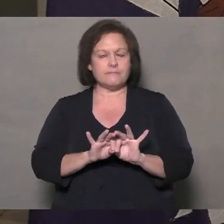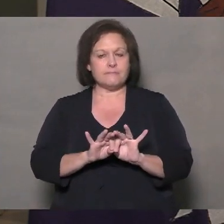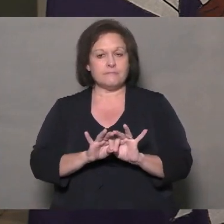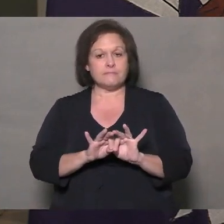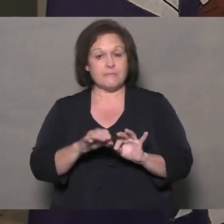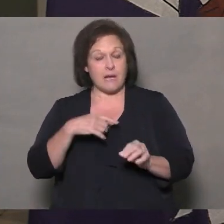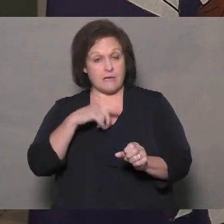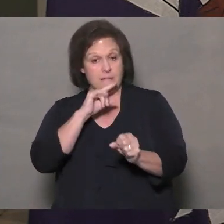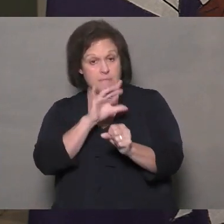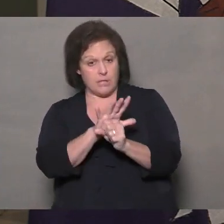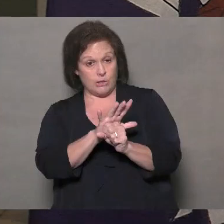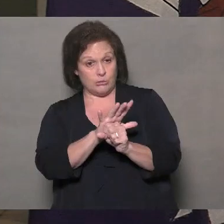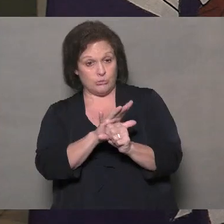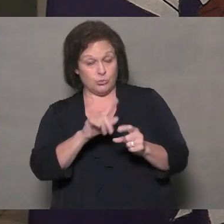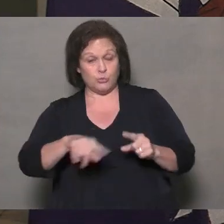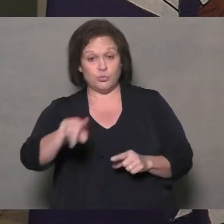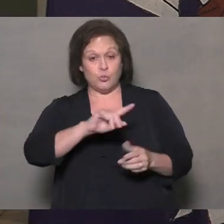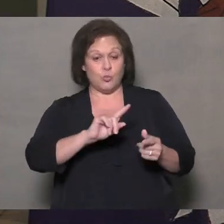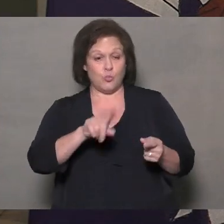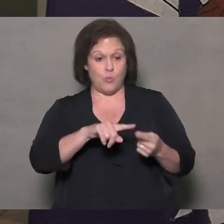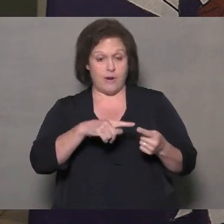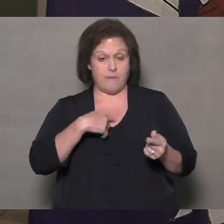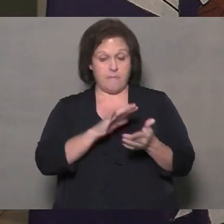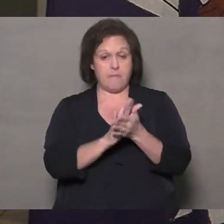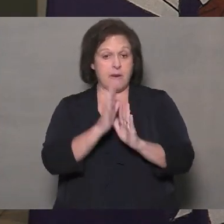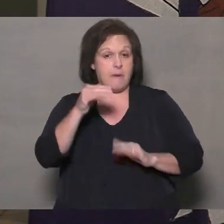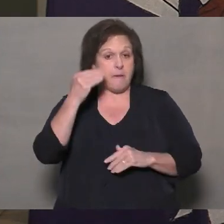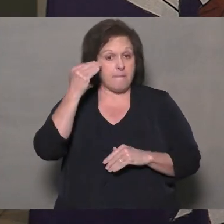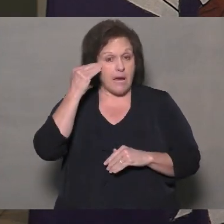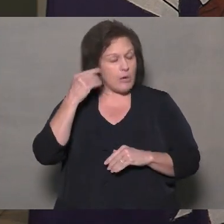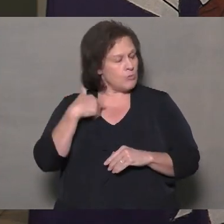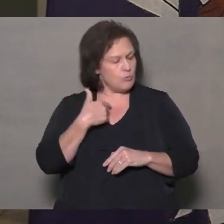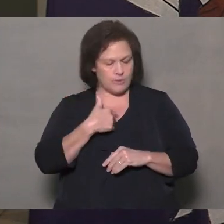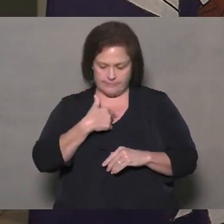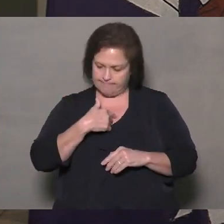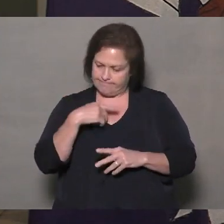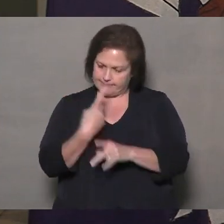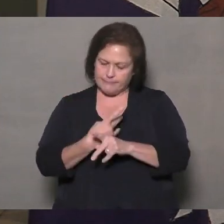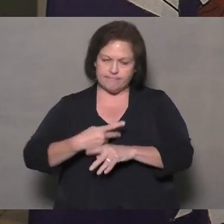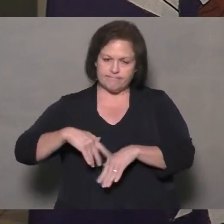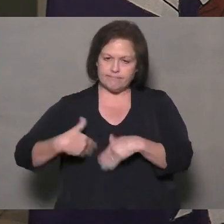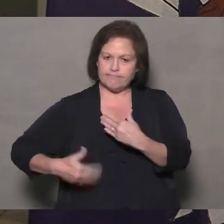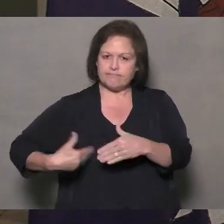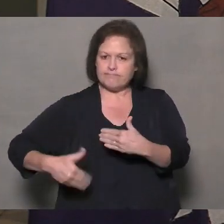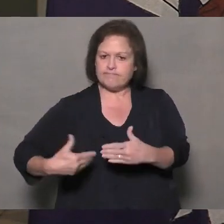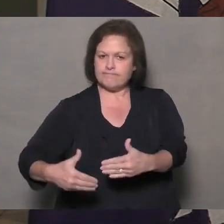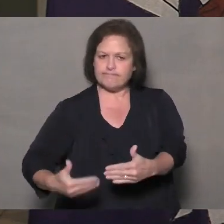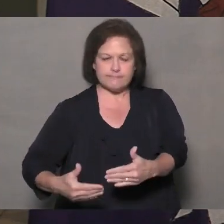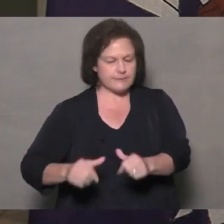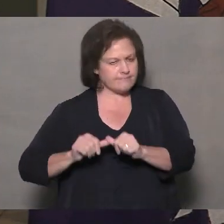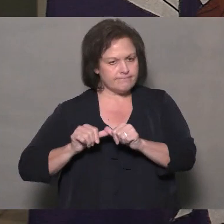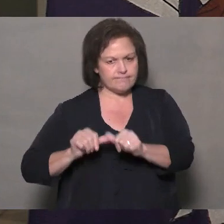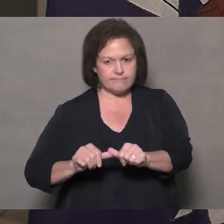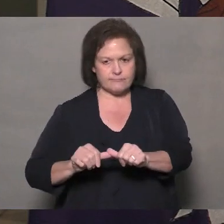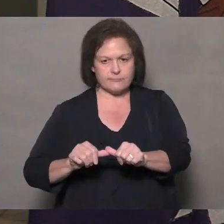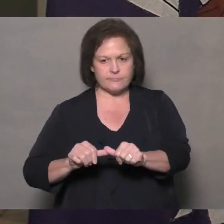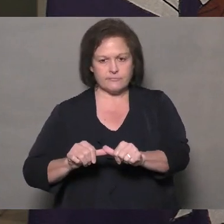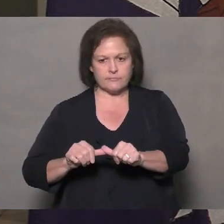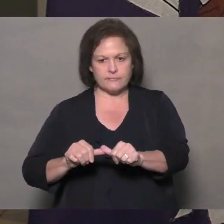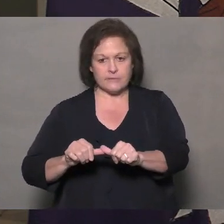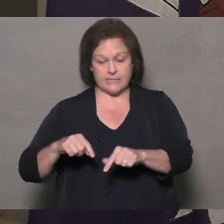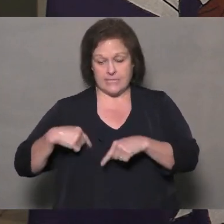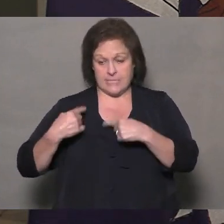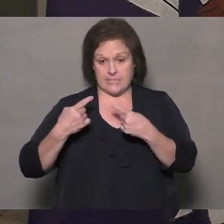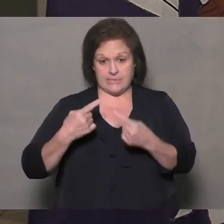committed to you when I became mayor, we are moving forward together. No other way. Since